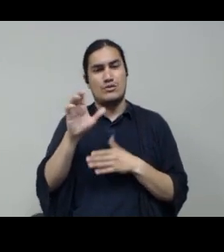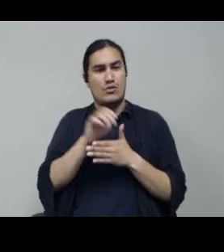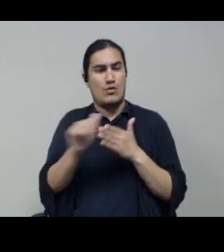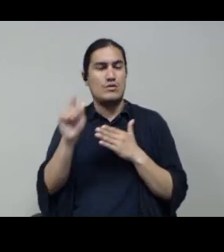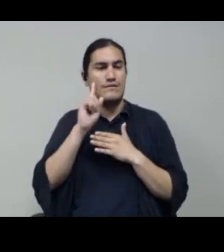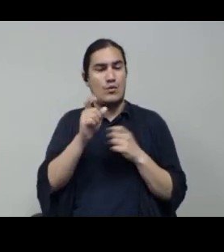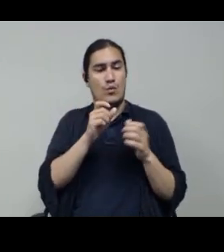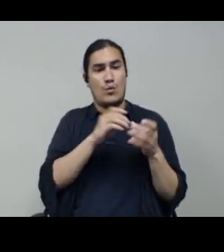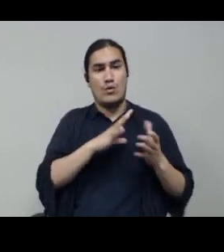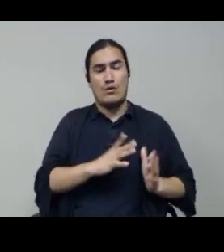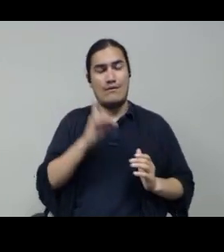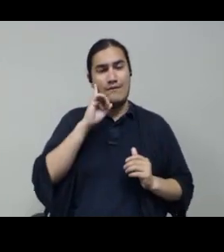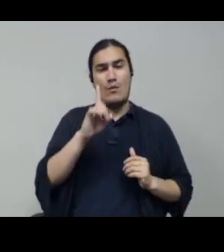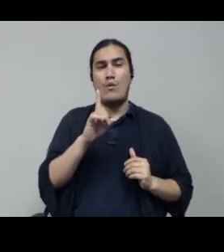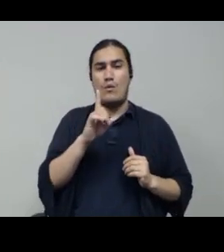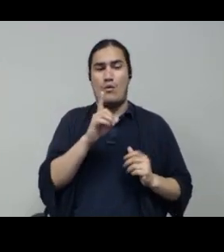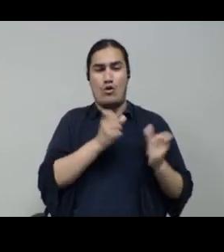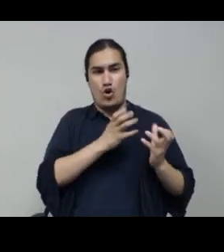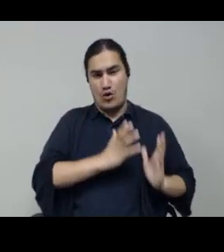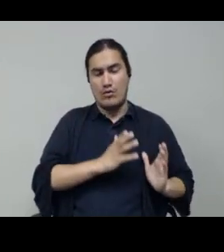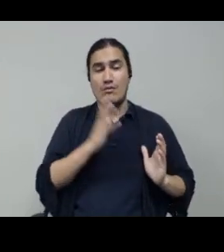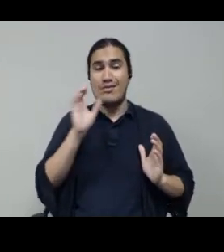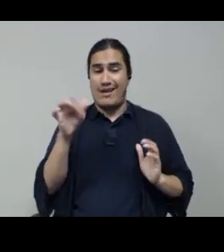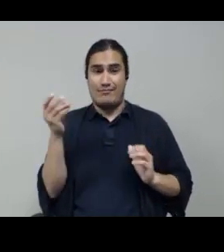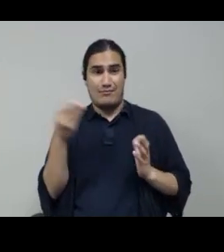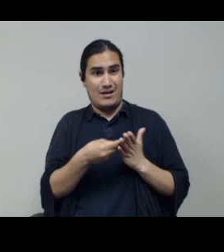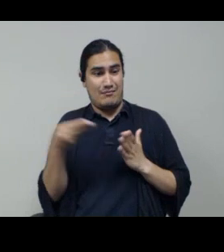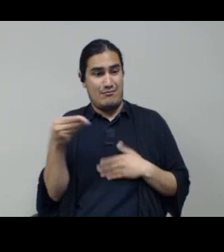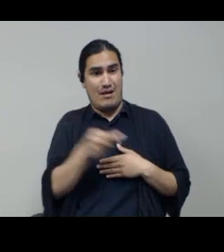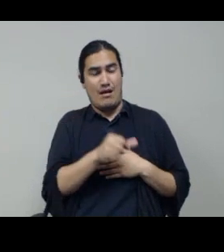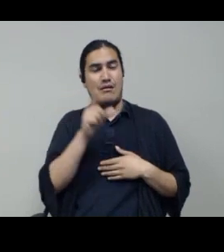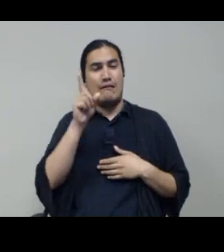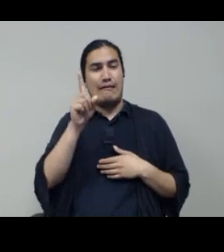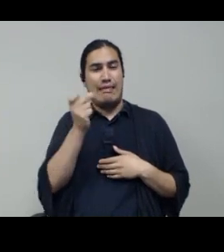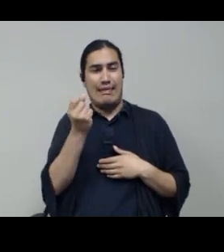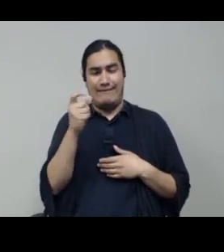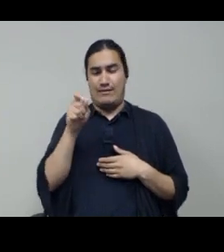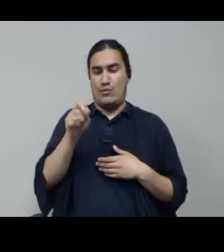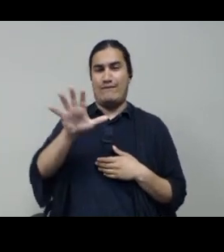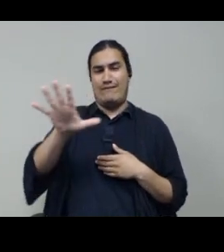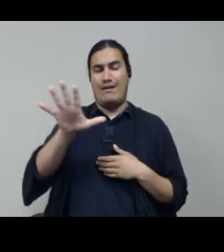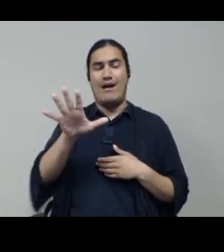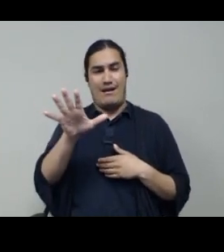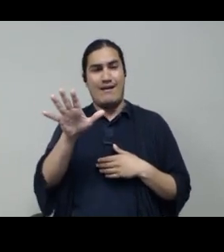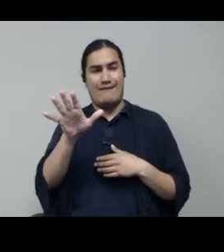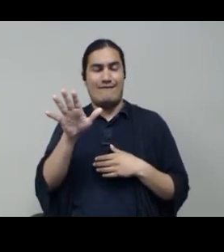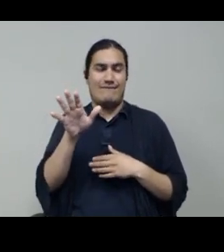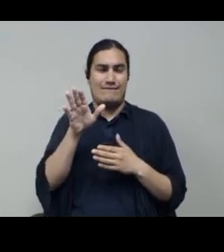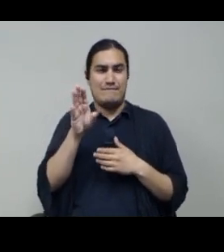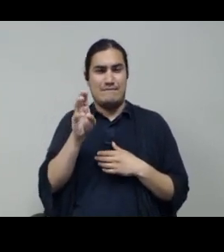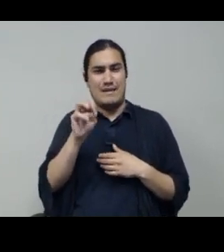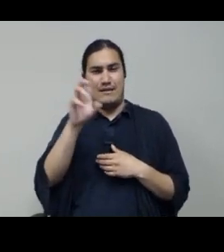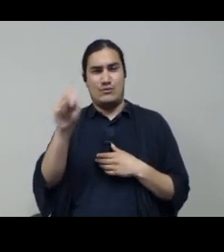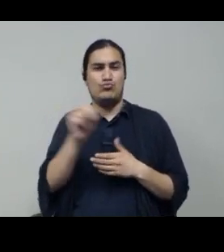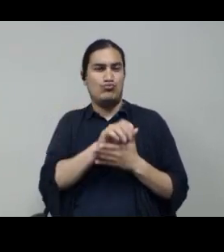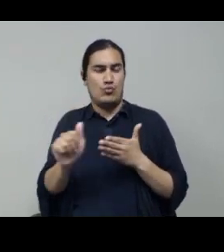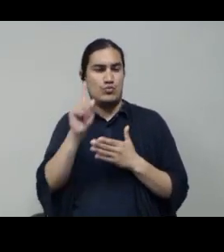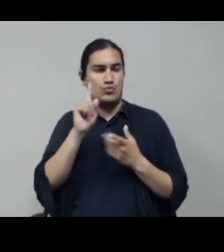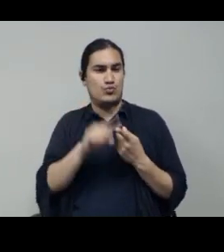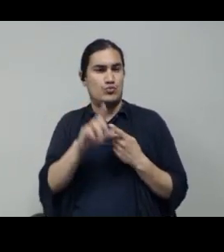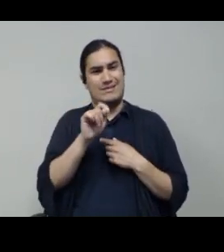vehicle. This broad-based refund would return an estimated $11.5 billion back to taxpayers. In addition, the